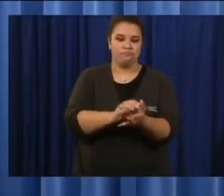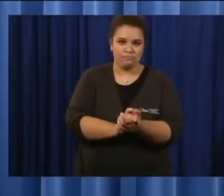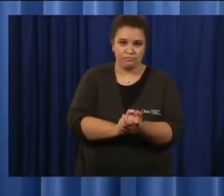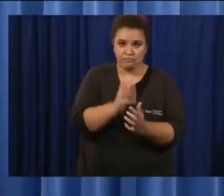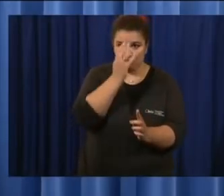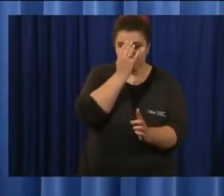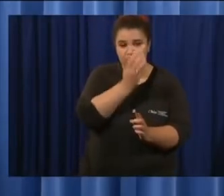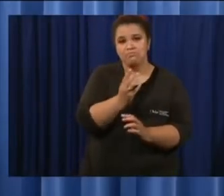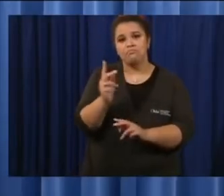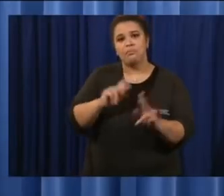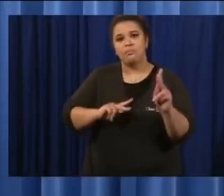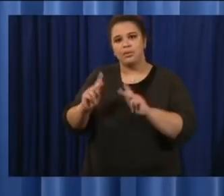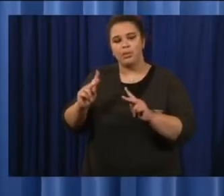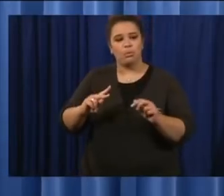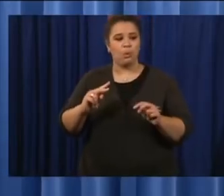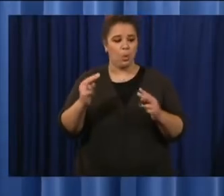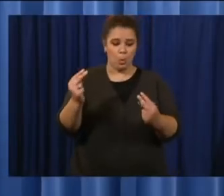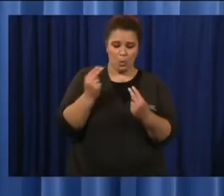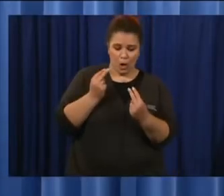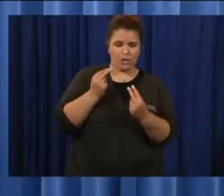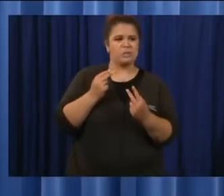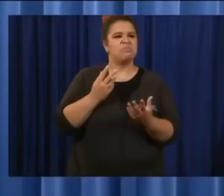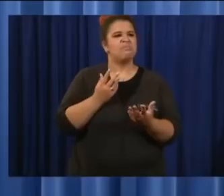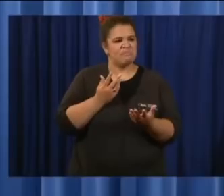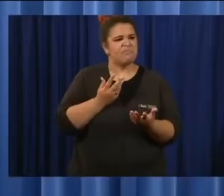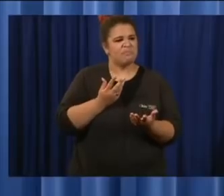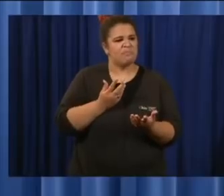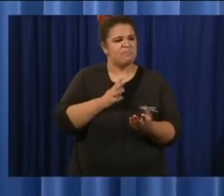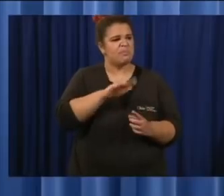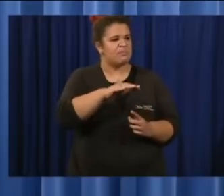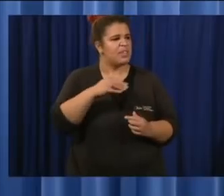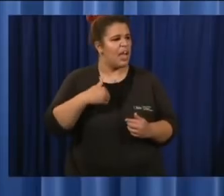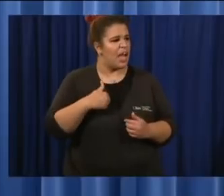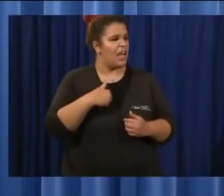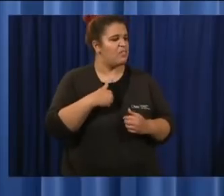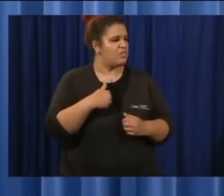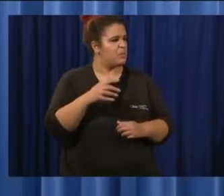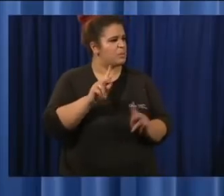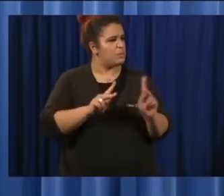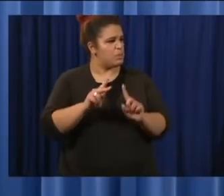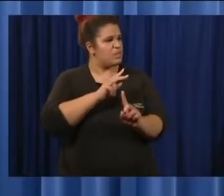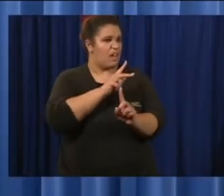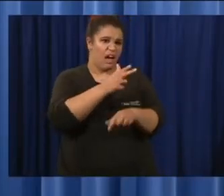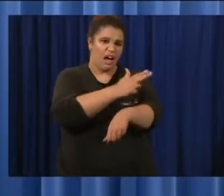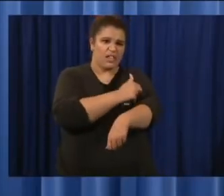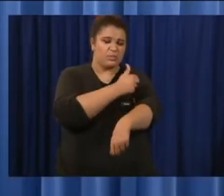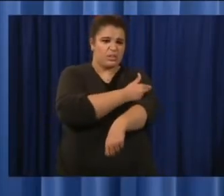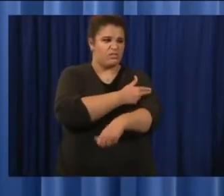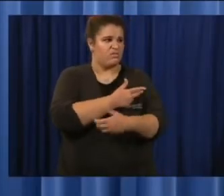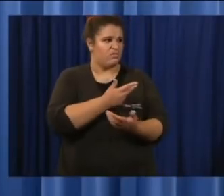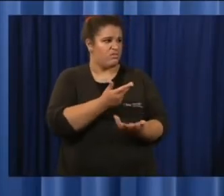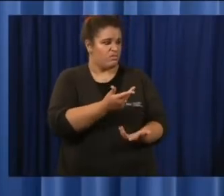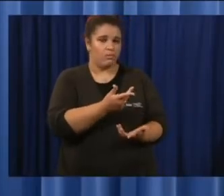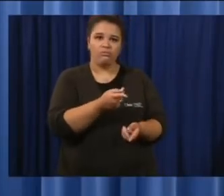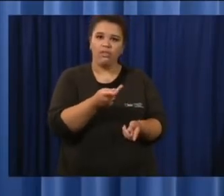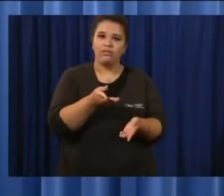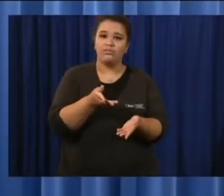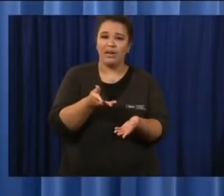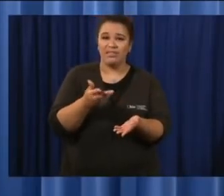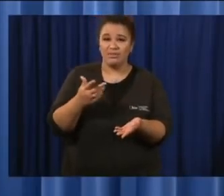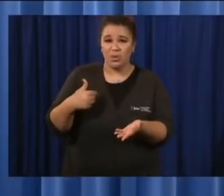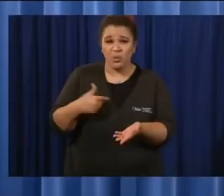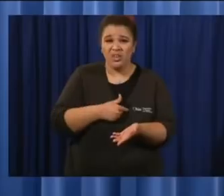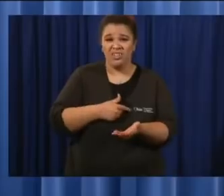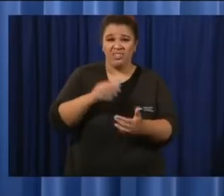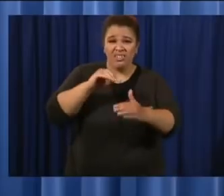patients in the hospital with COVID-19, and as we just heard from the two doctors, currently families are being denied the chance to see their loved ones in person